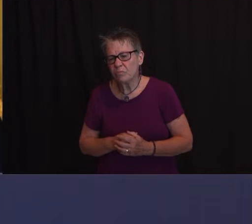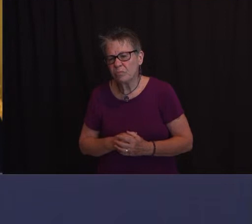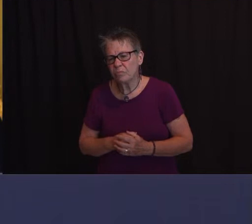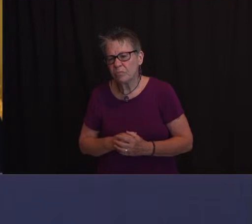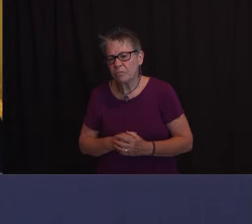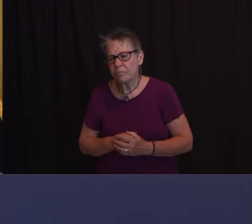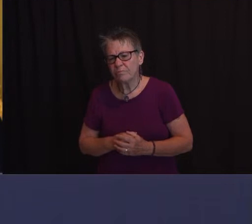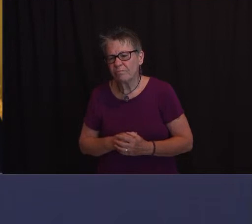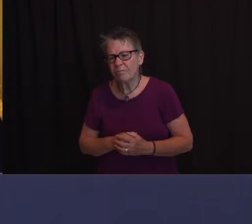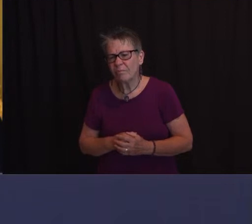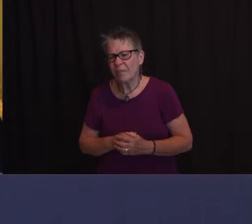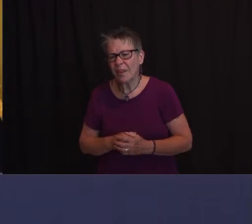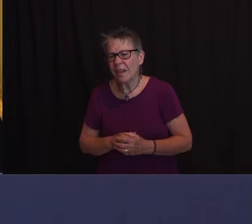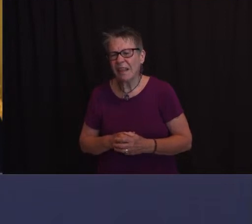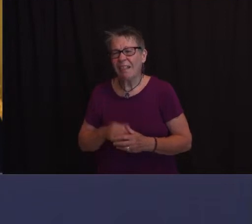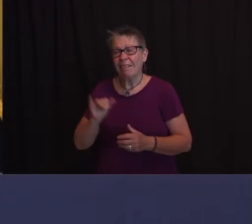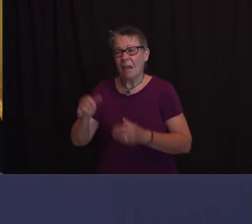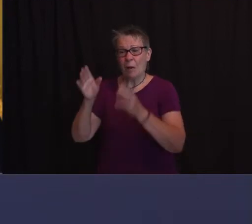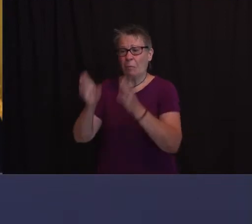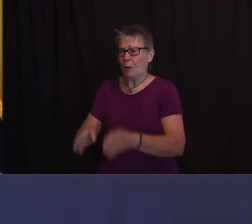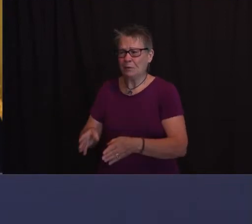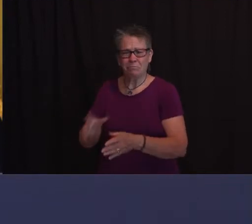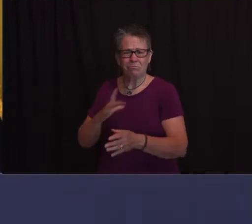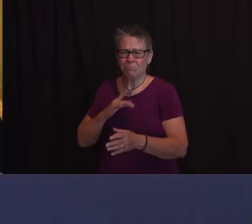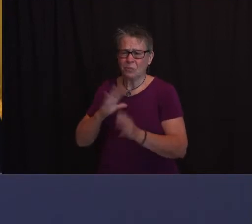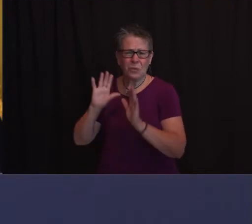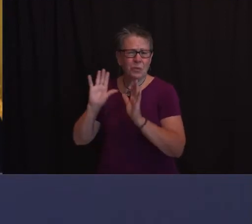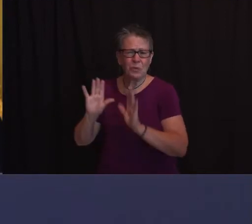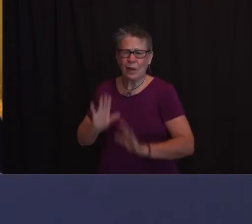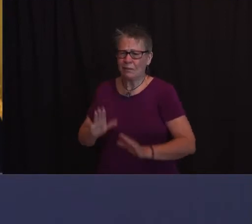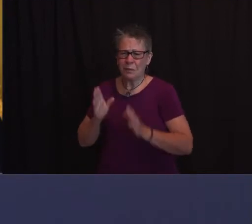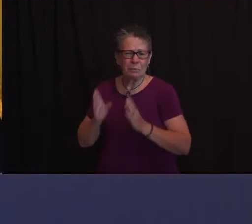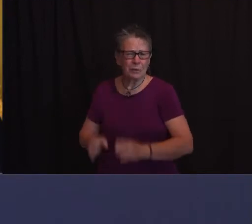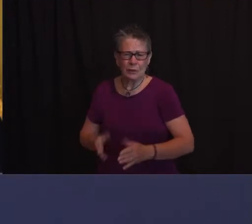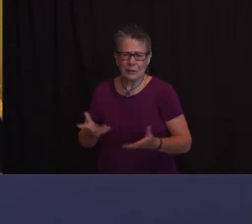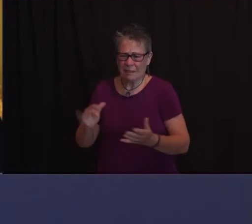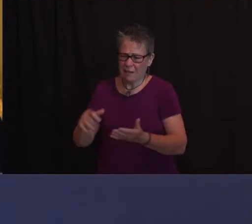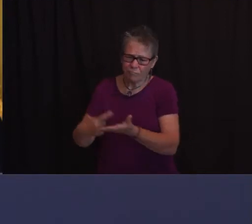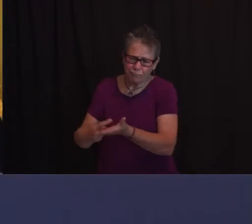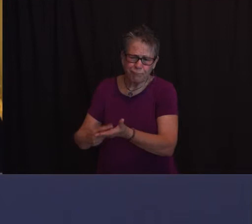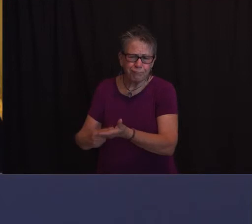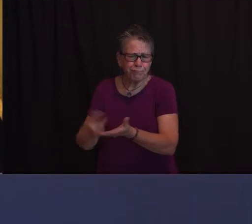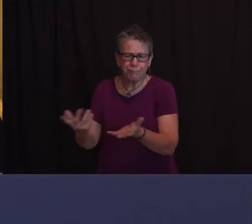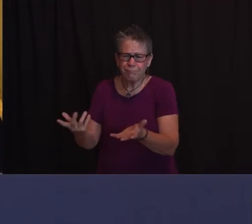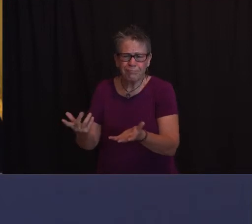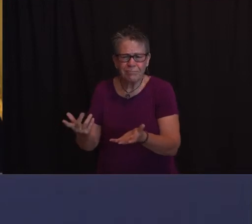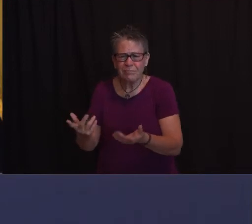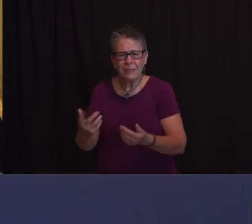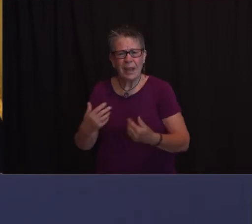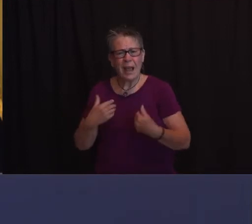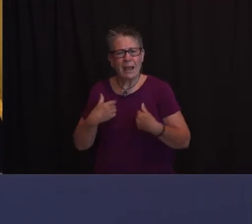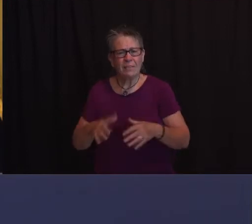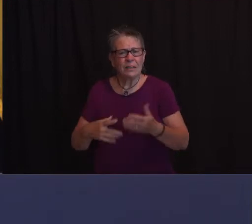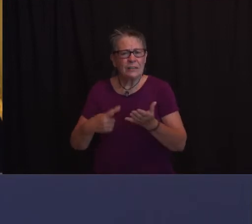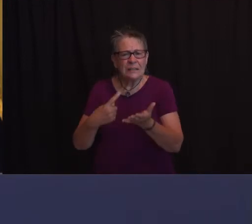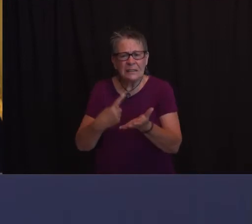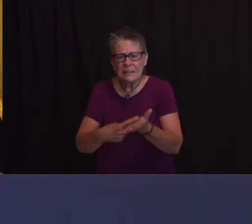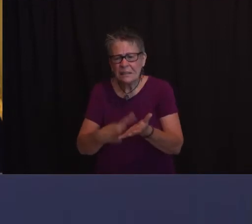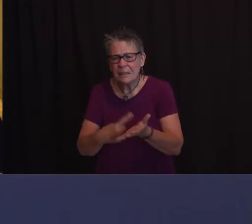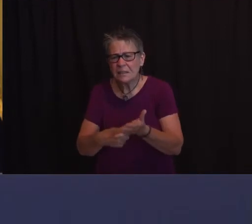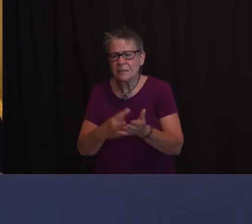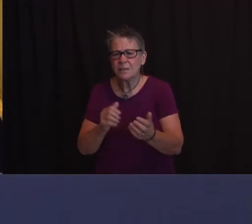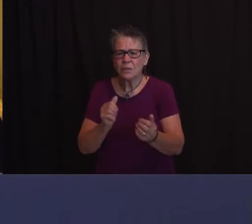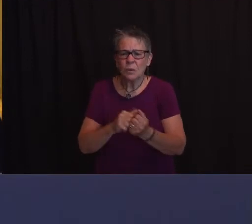her. And lastly, we've spoken over time about the importance, as a general matter,